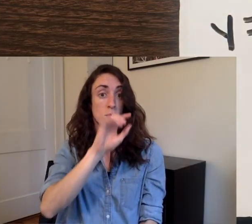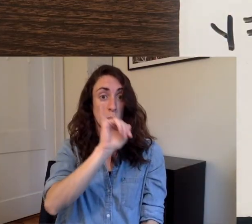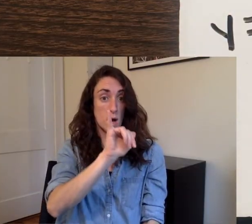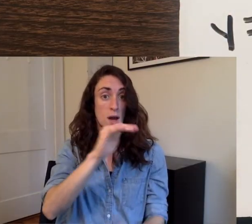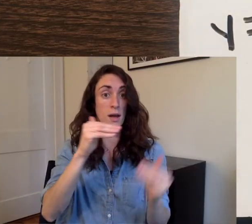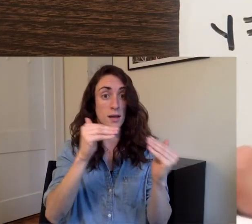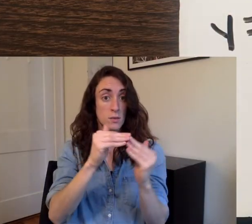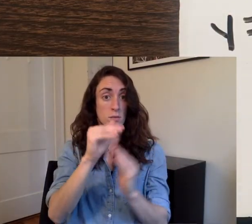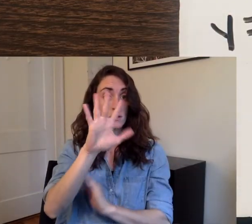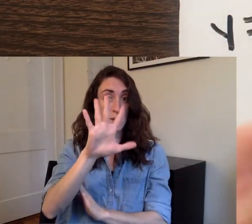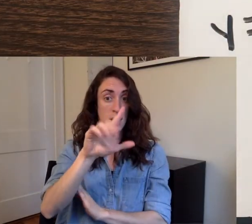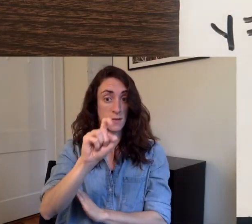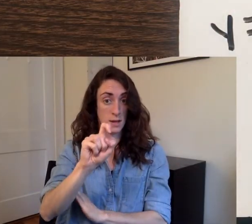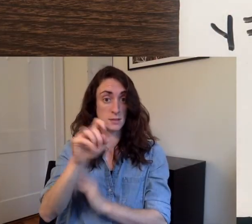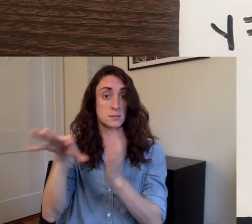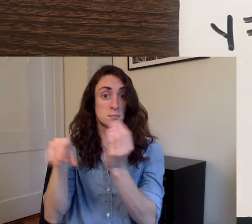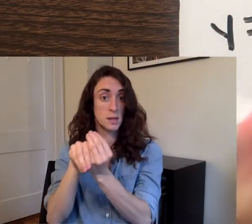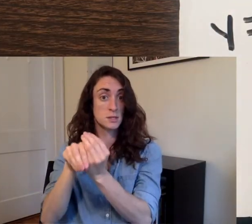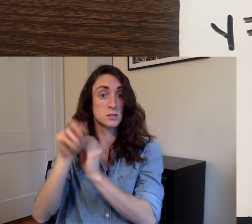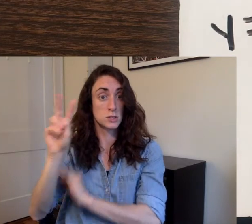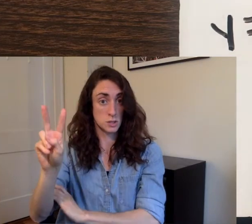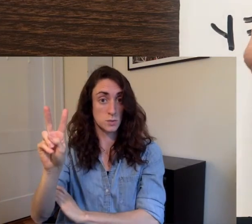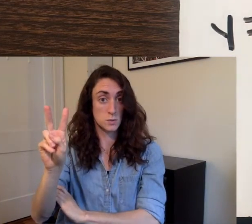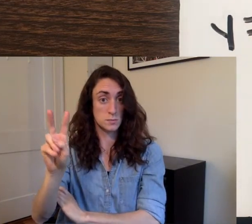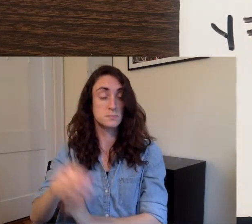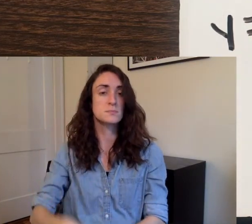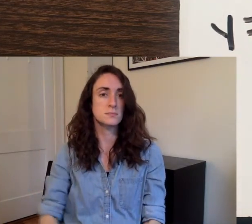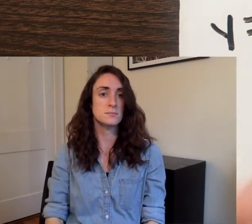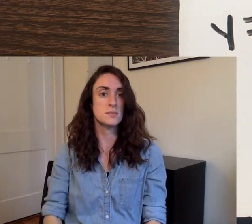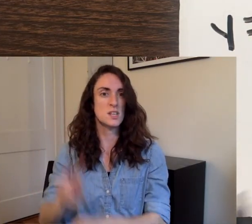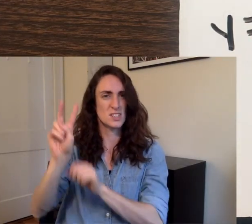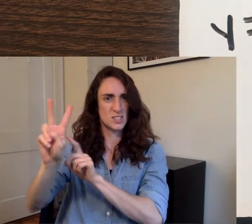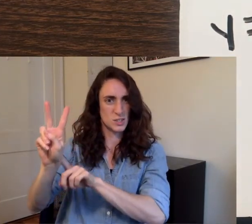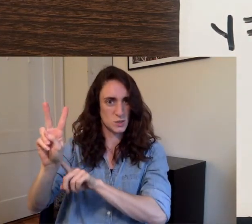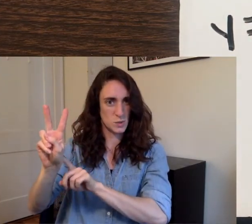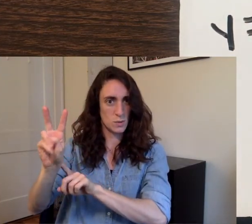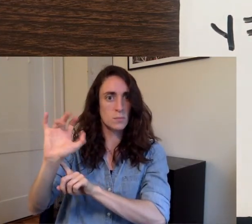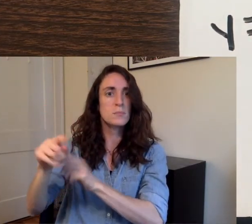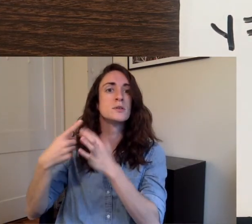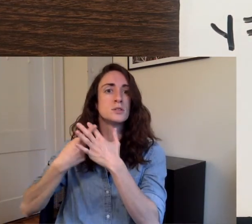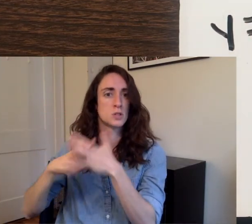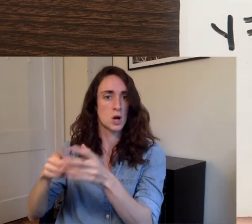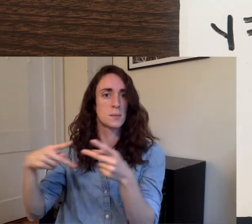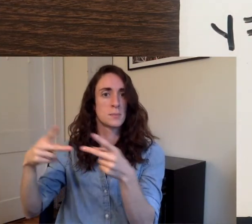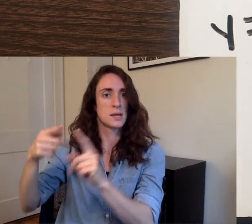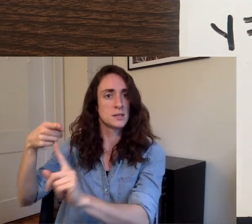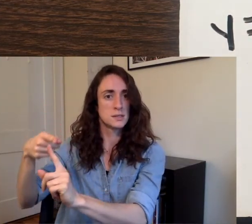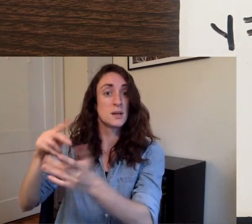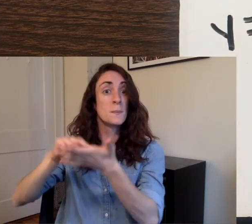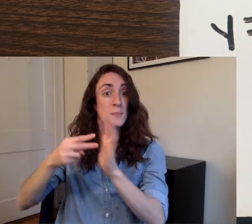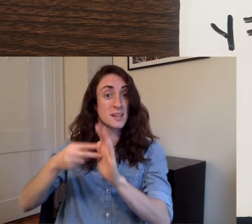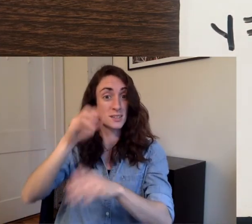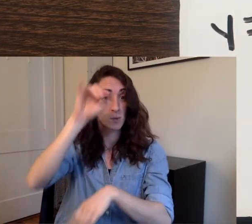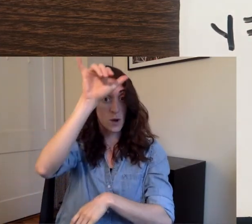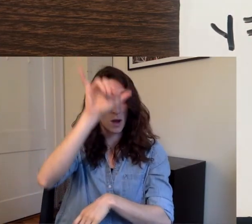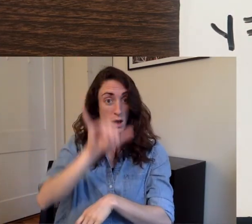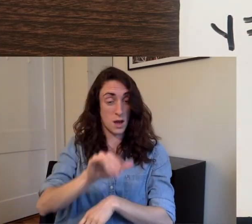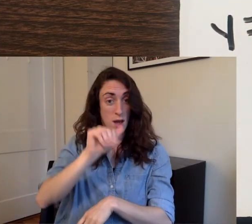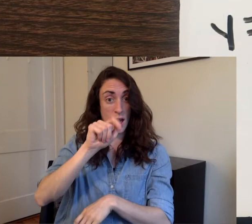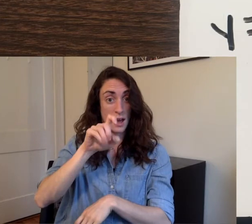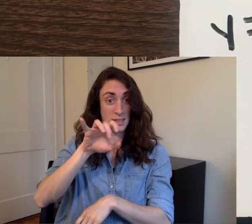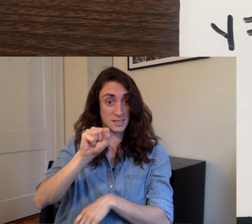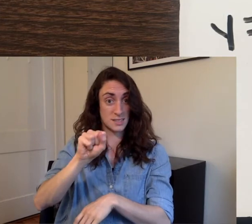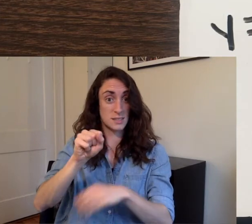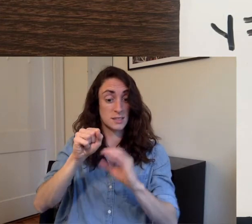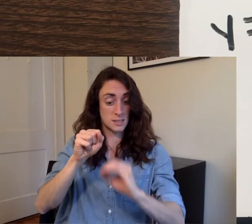to. So for example, suppose we had y equals 5x plus 2. So 2 is the address, or the starting point we